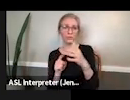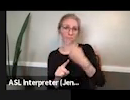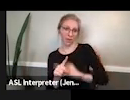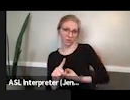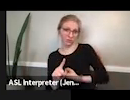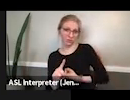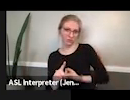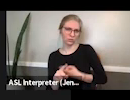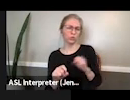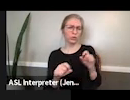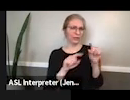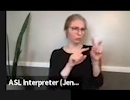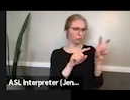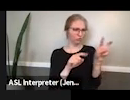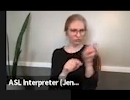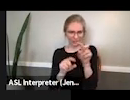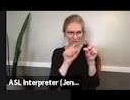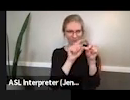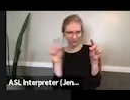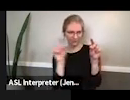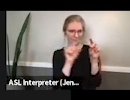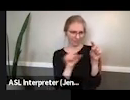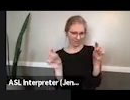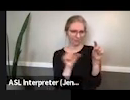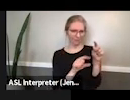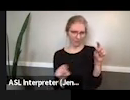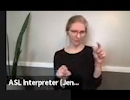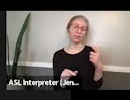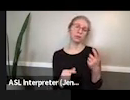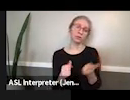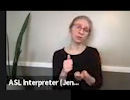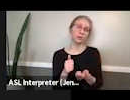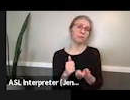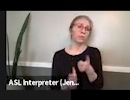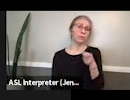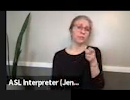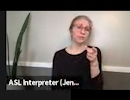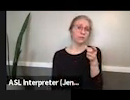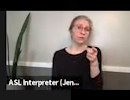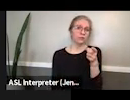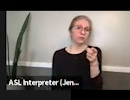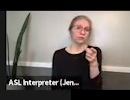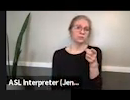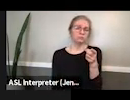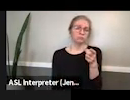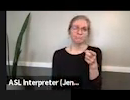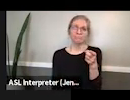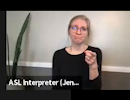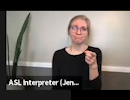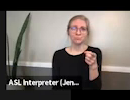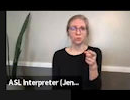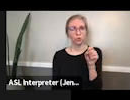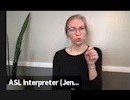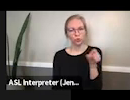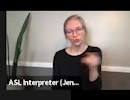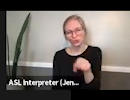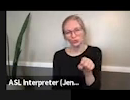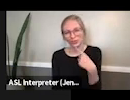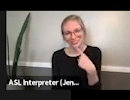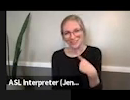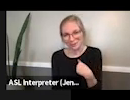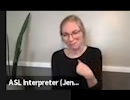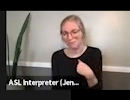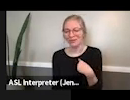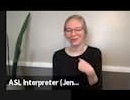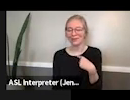read across the columns. And most of this is stuff that you could tell me. You don't need me to tell